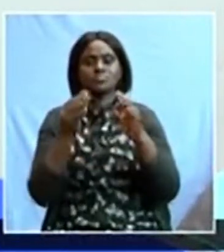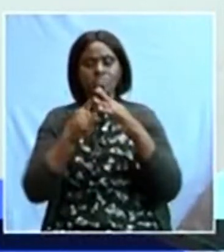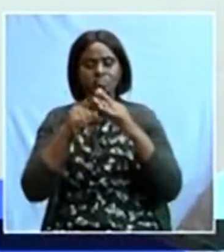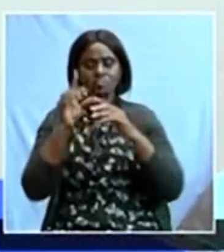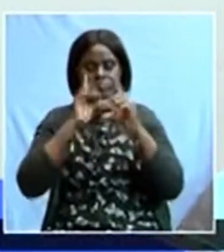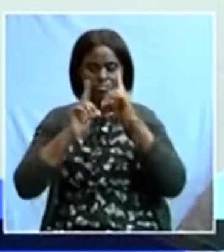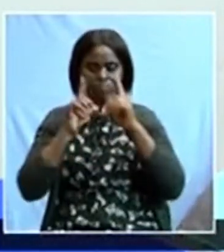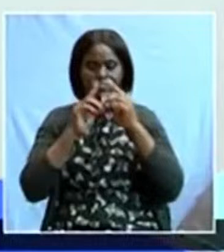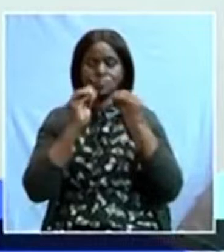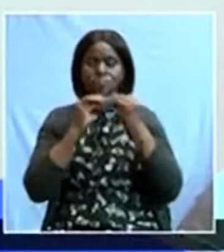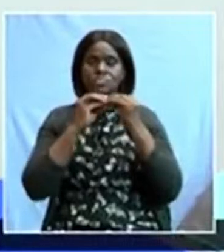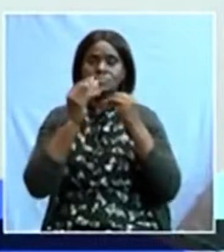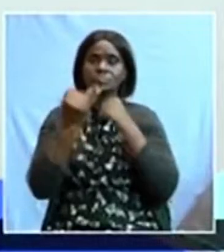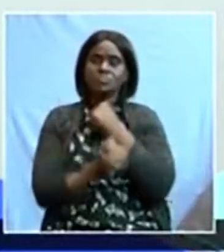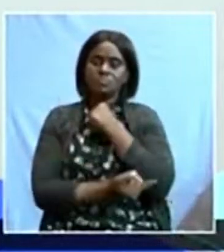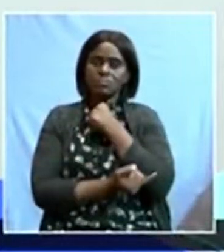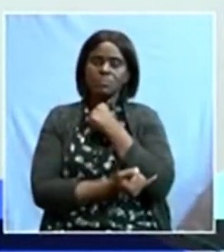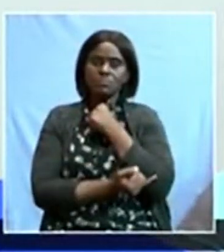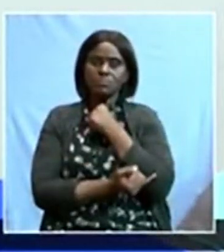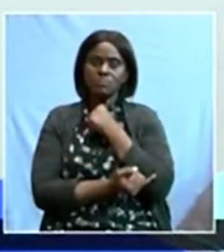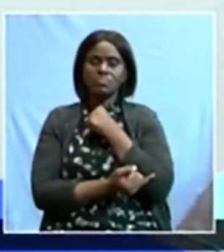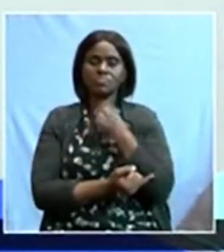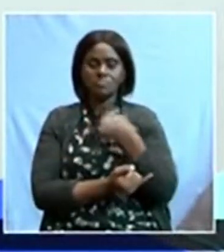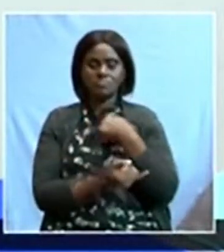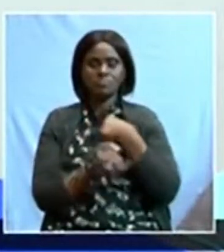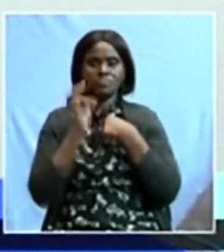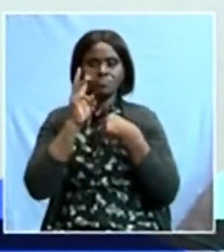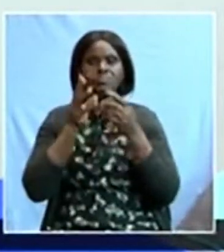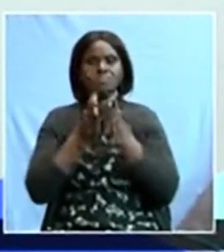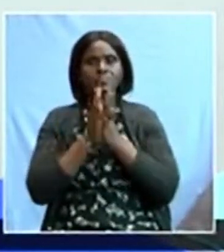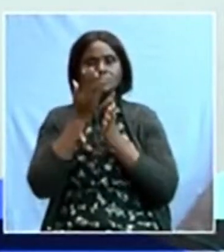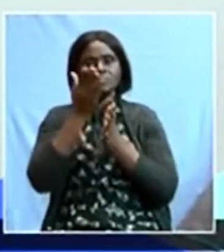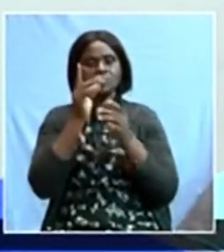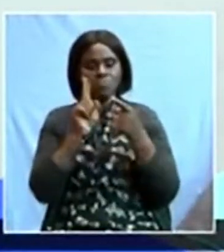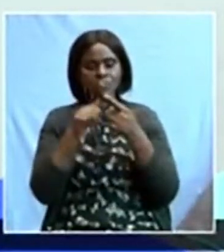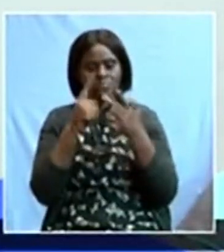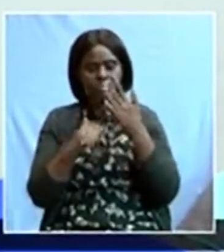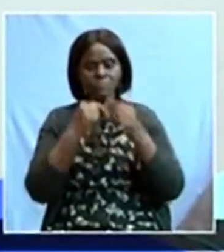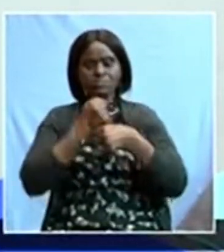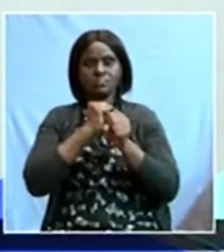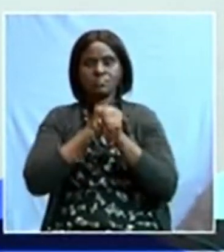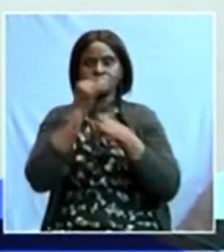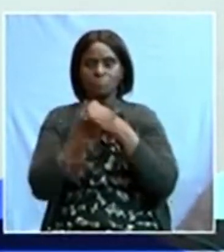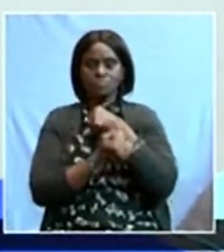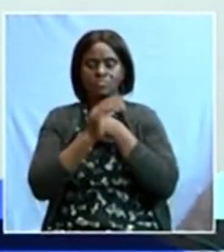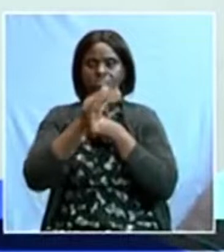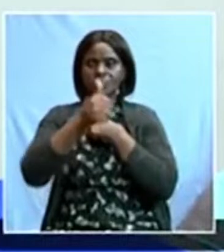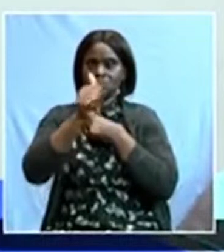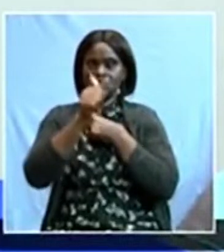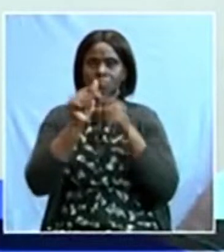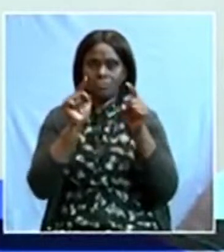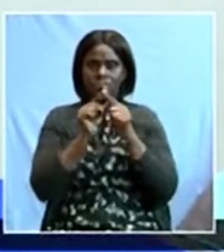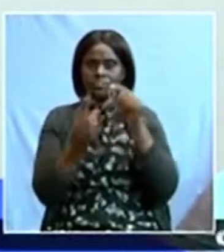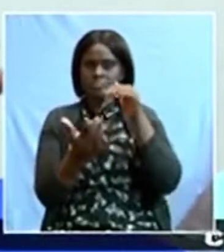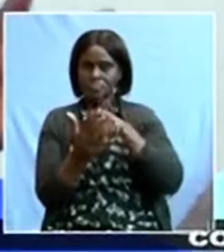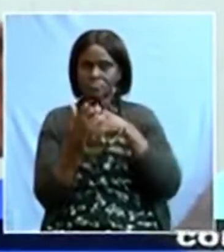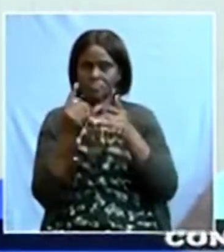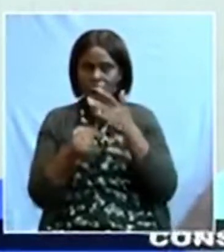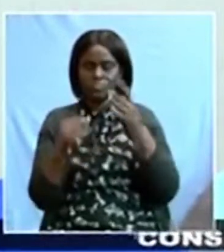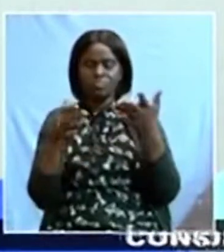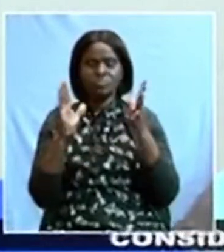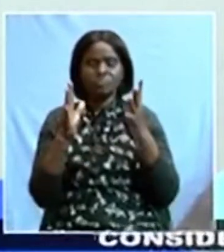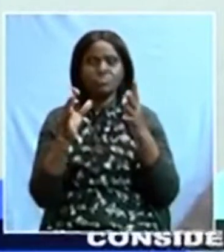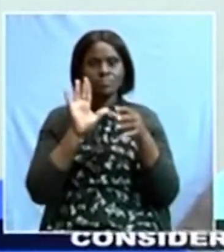with introductions. I'll call upon you to make introduction of yourself, and then